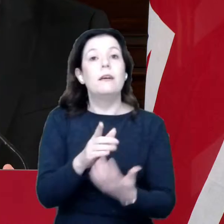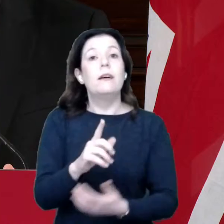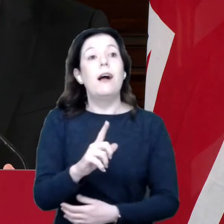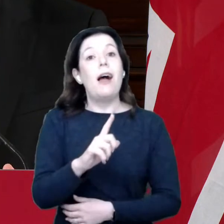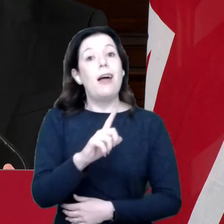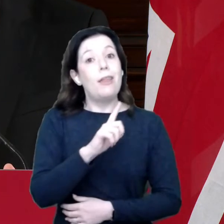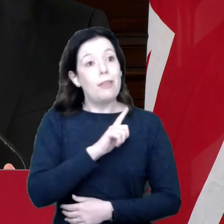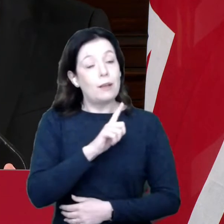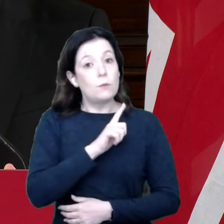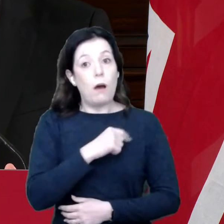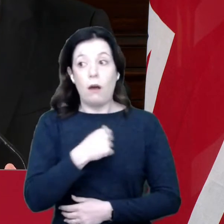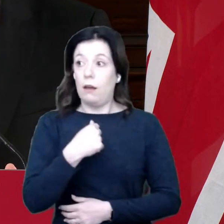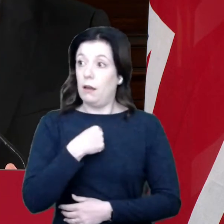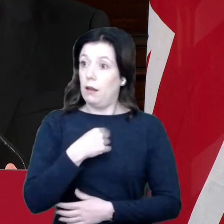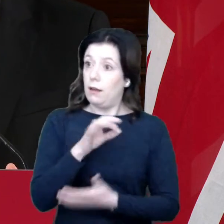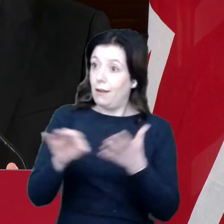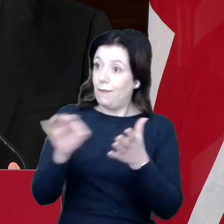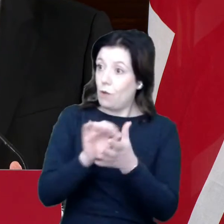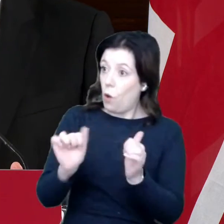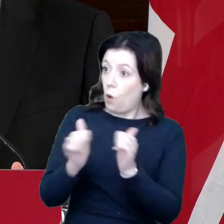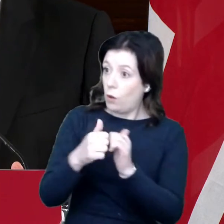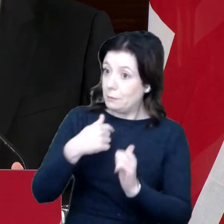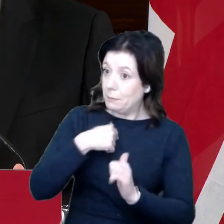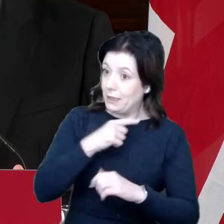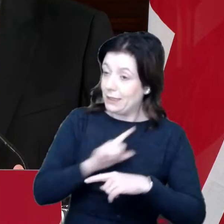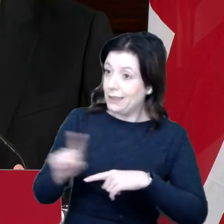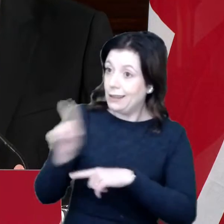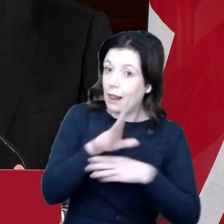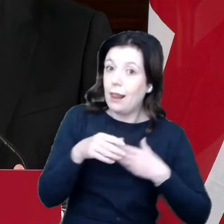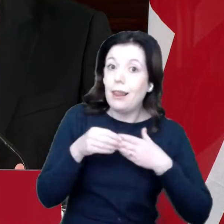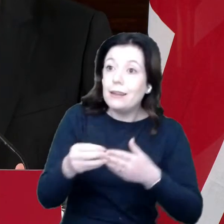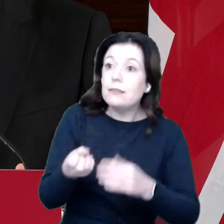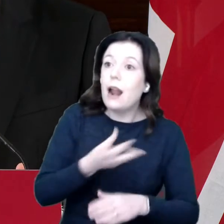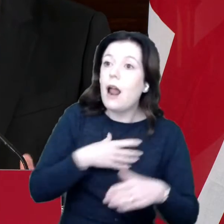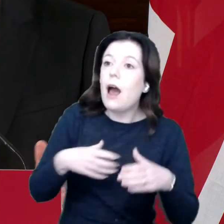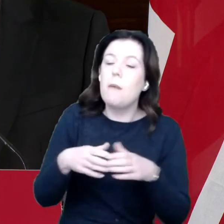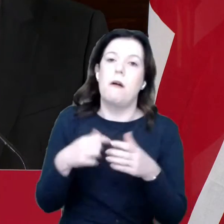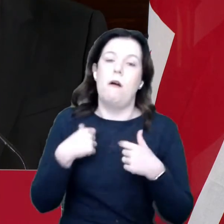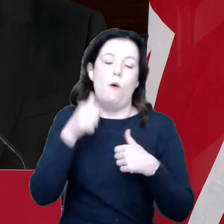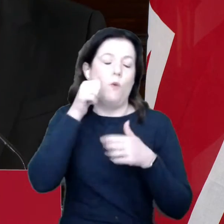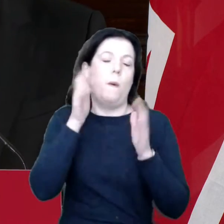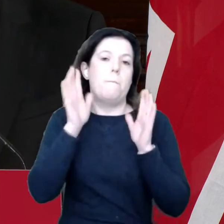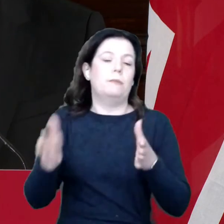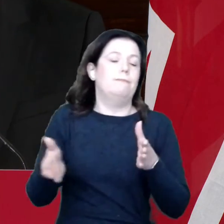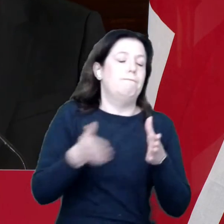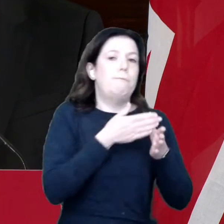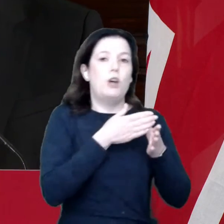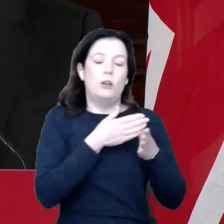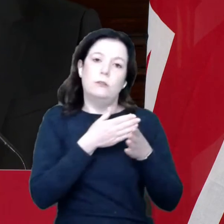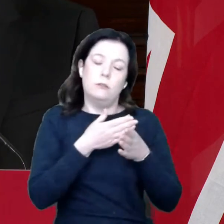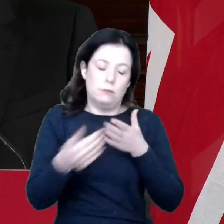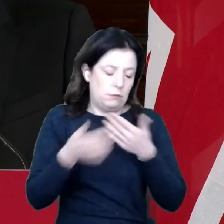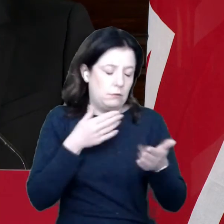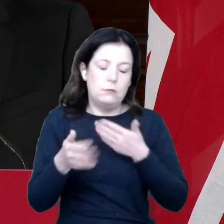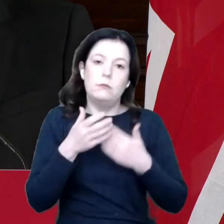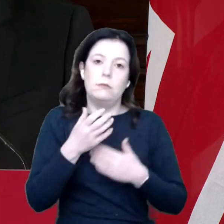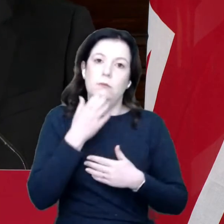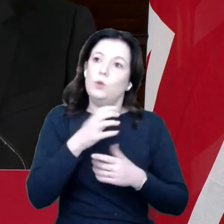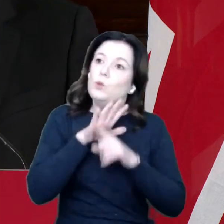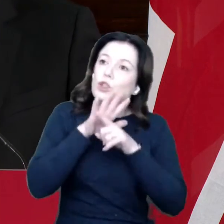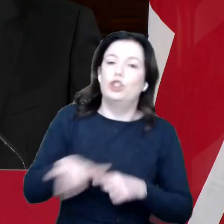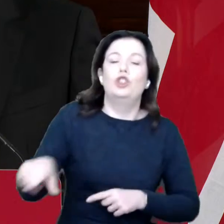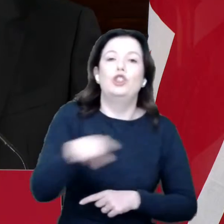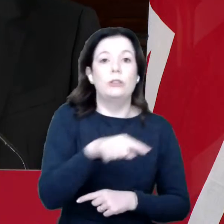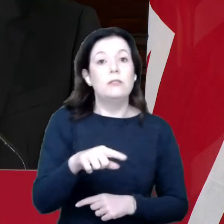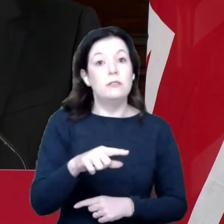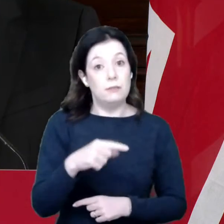not to go to the Labour Party, was to change the Labour Party and to tear anti-Semitism out. That's why, on my acceptance speech, I made an apology on behalf of